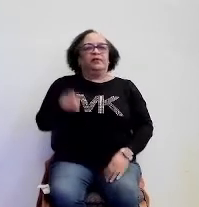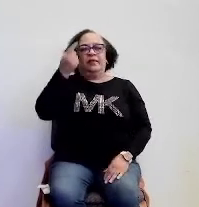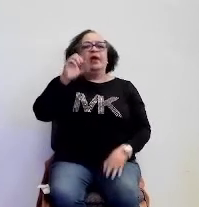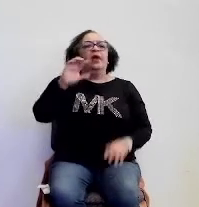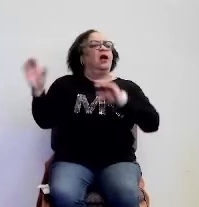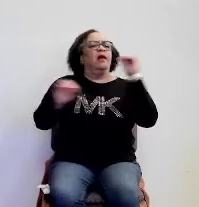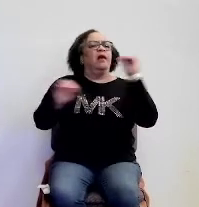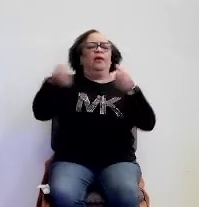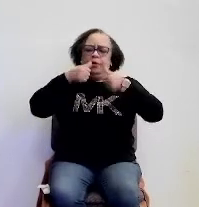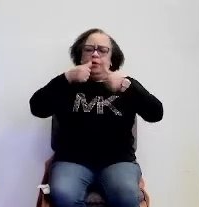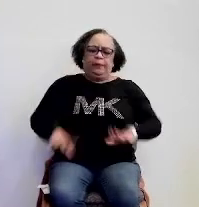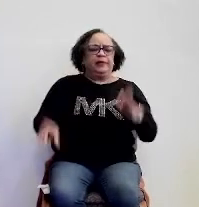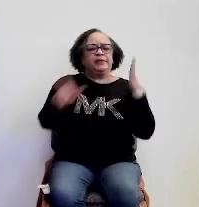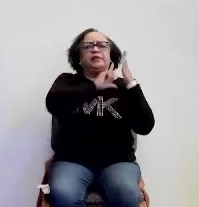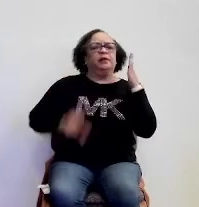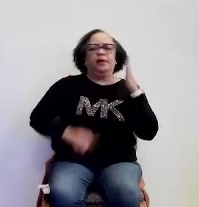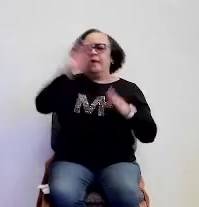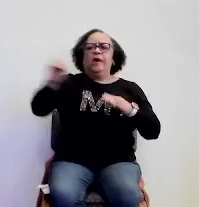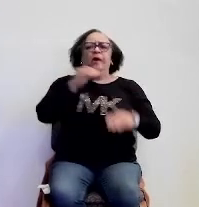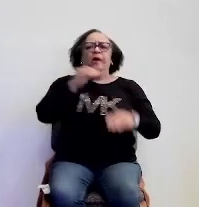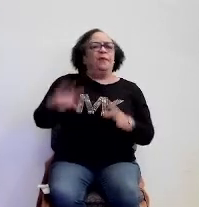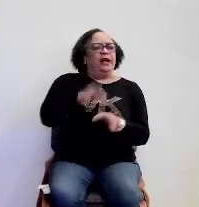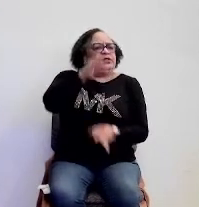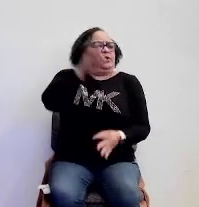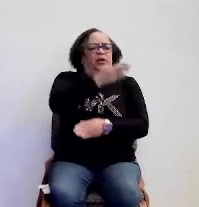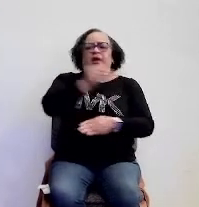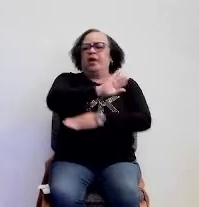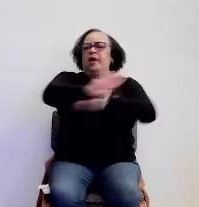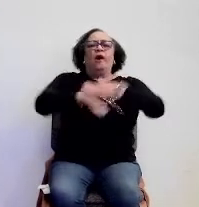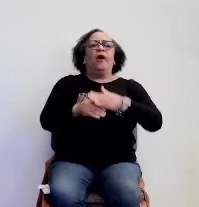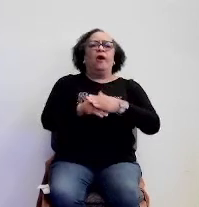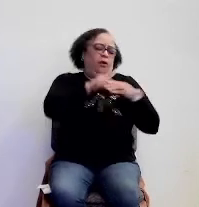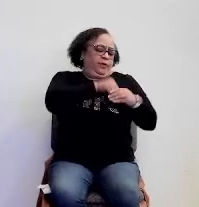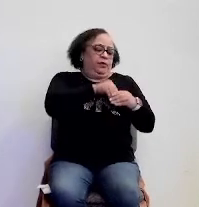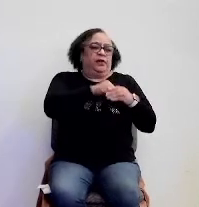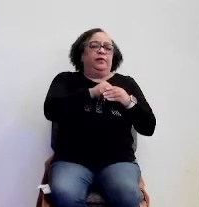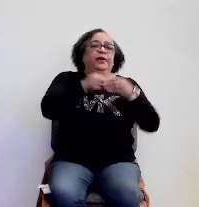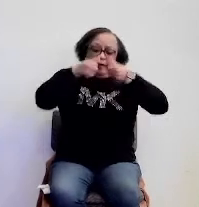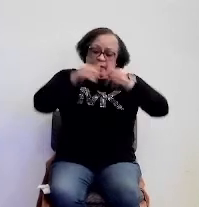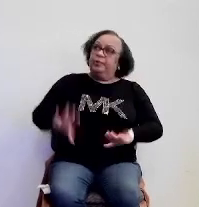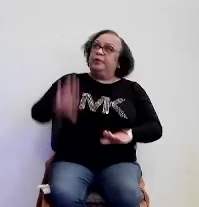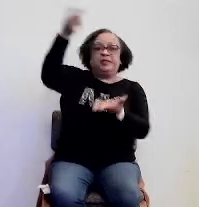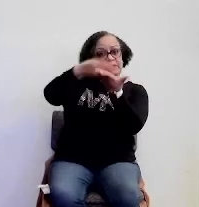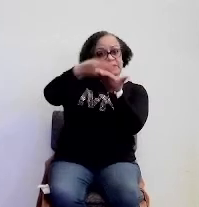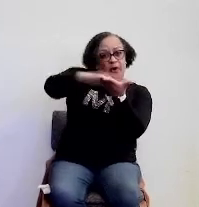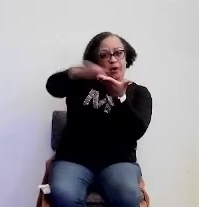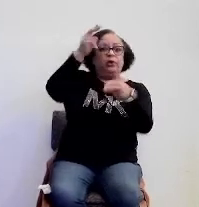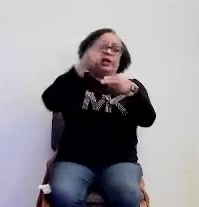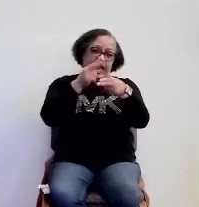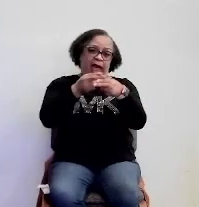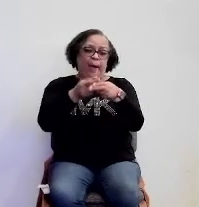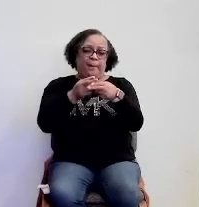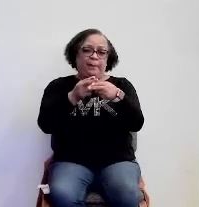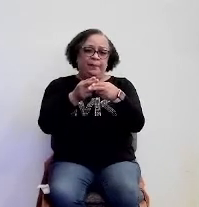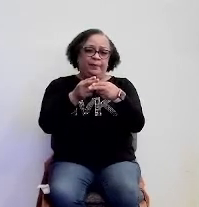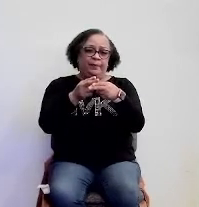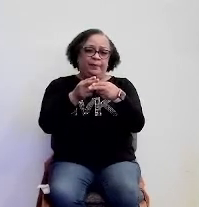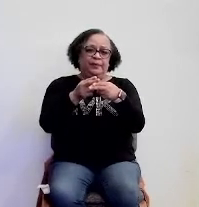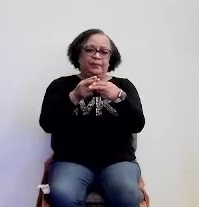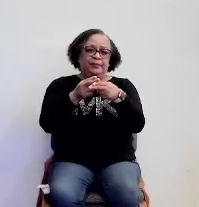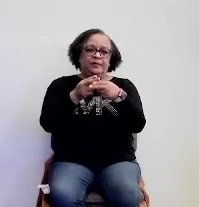Oh, bless the Lord. Oh, my soul and all that is within me, bless his holy